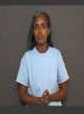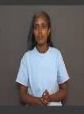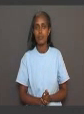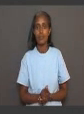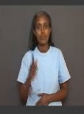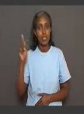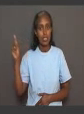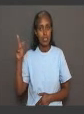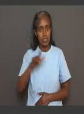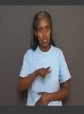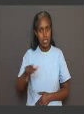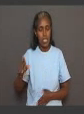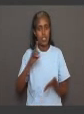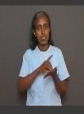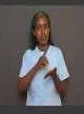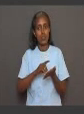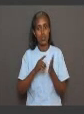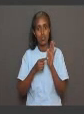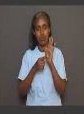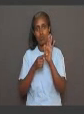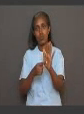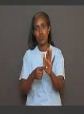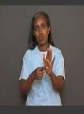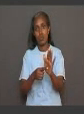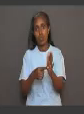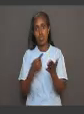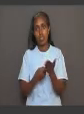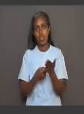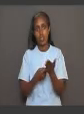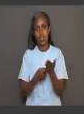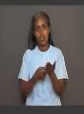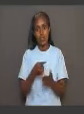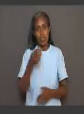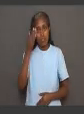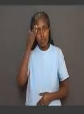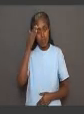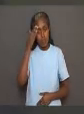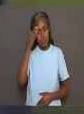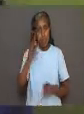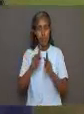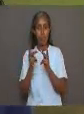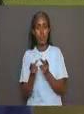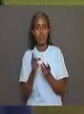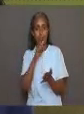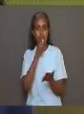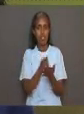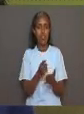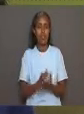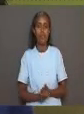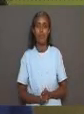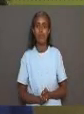These lines are dotted to show that they are not part of the data.